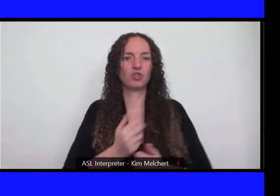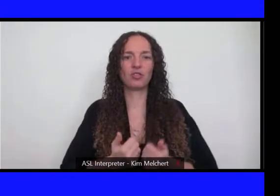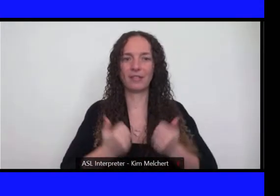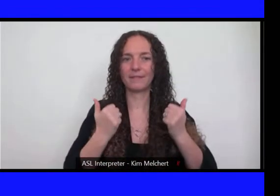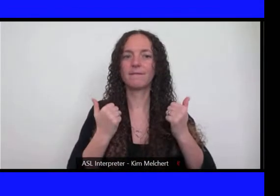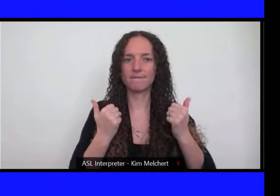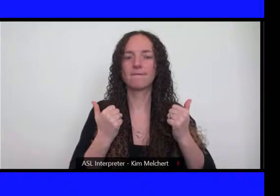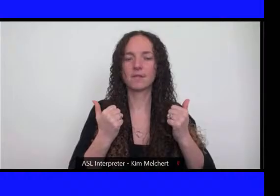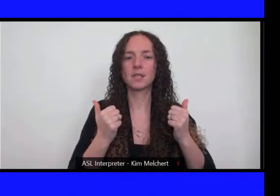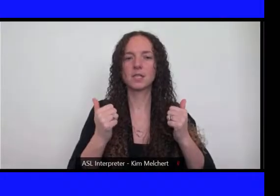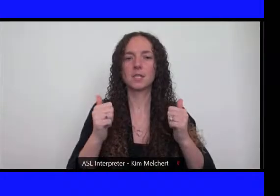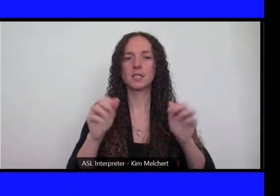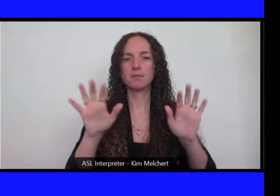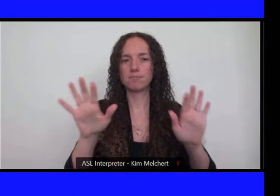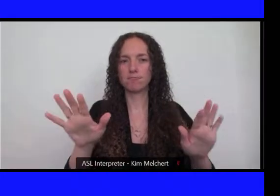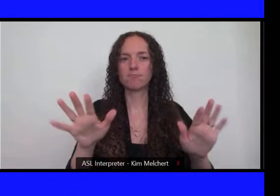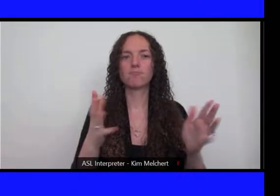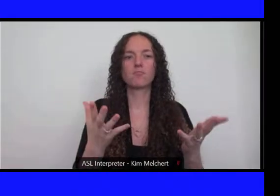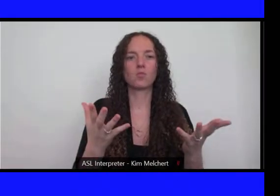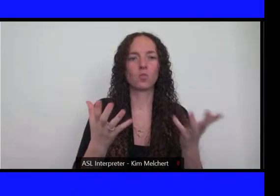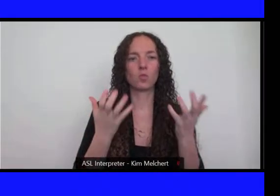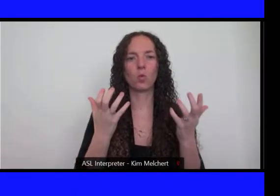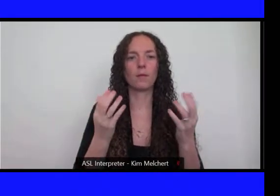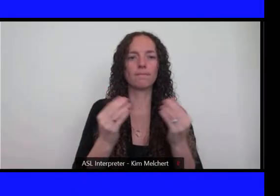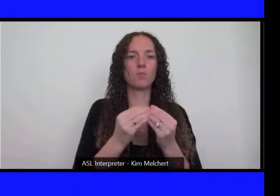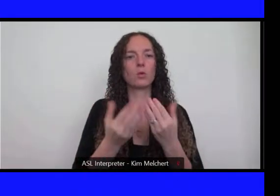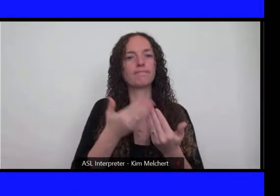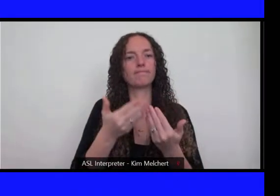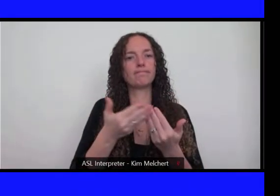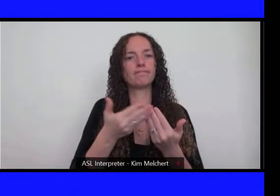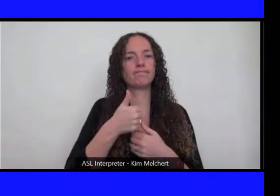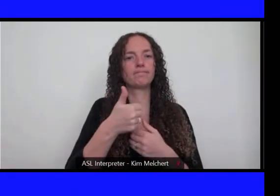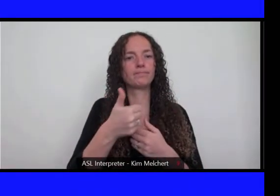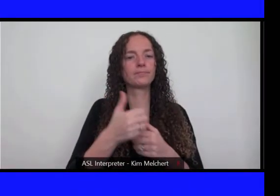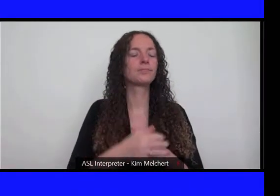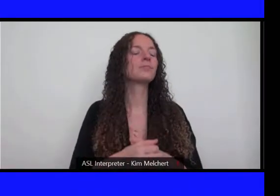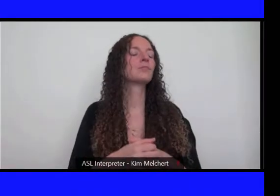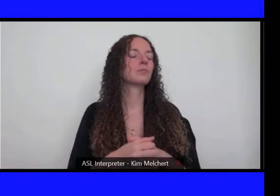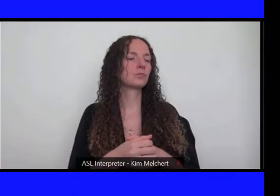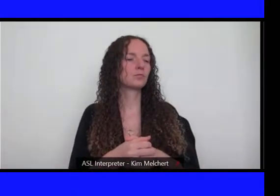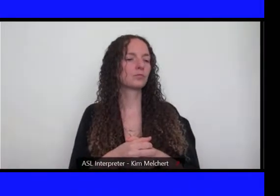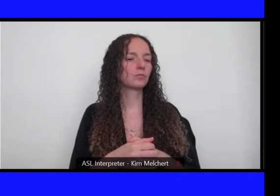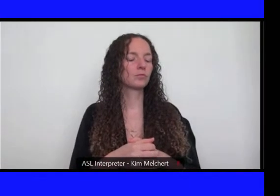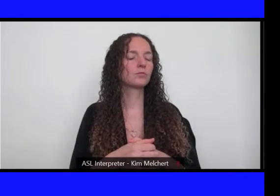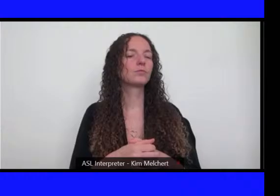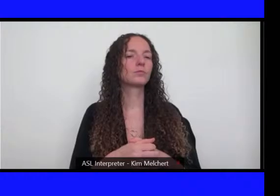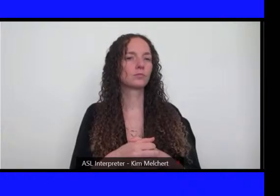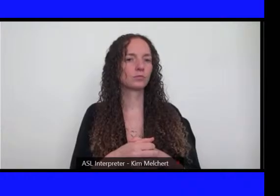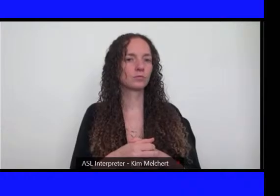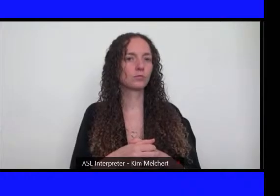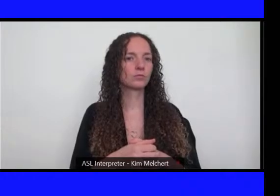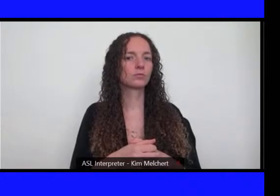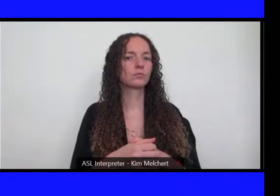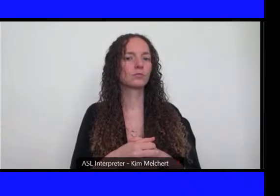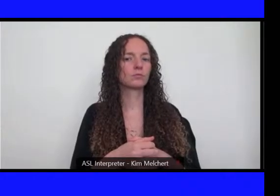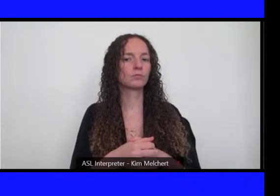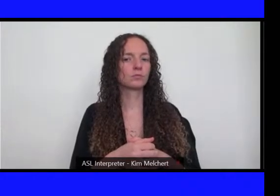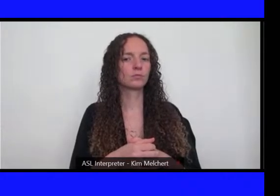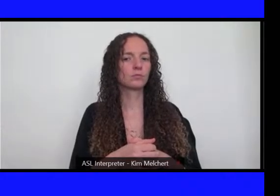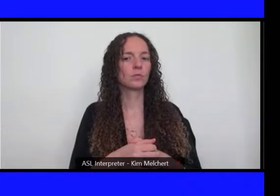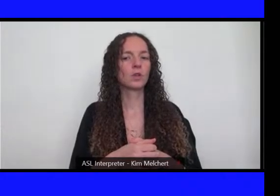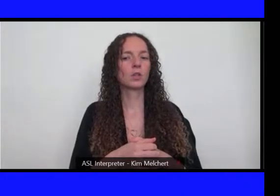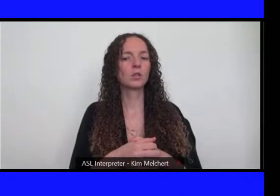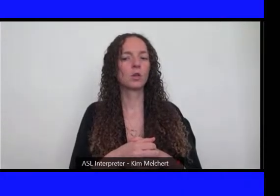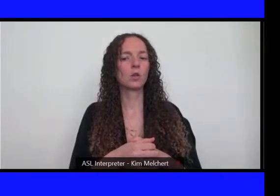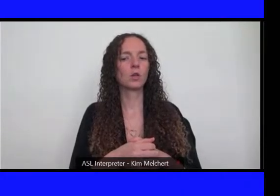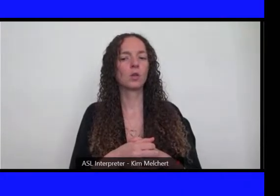it's two different issues. One is there aren't enough adult comprehensive care models for patients